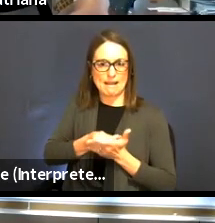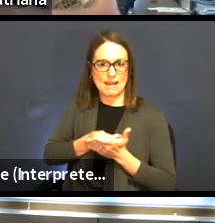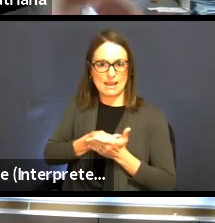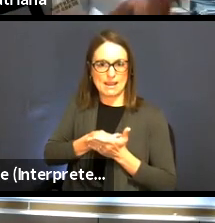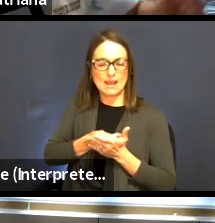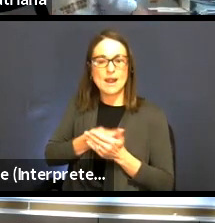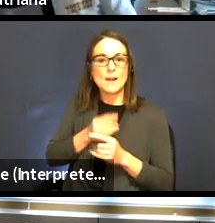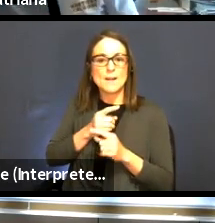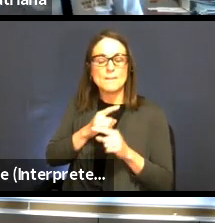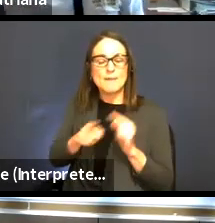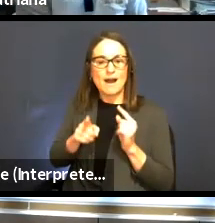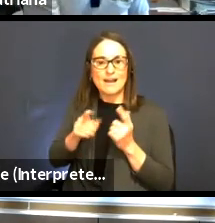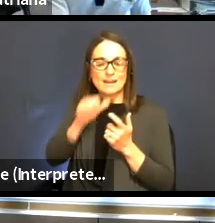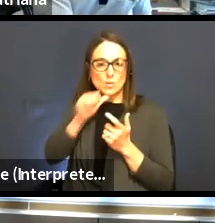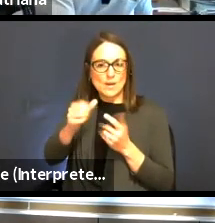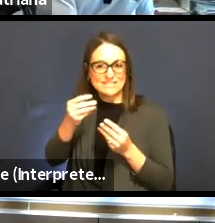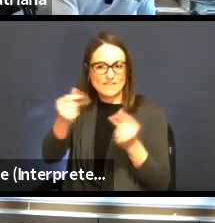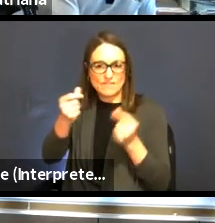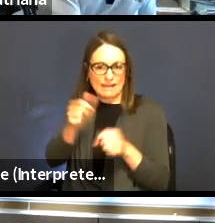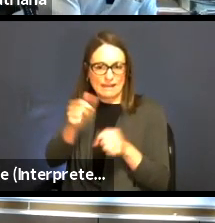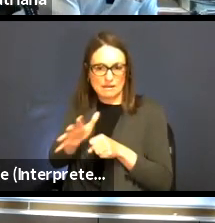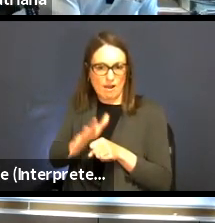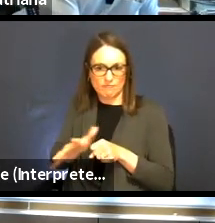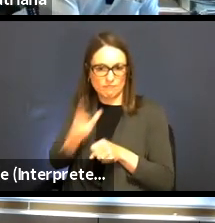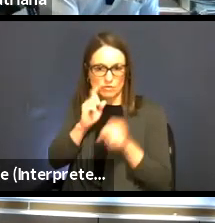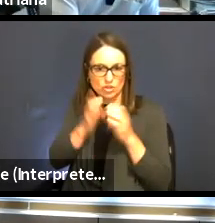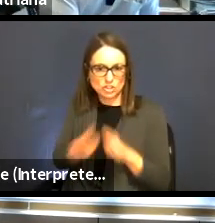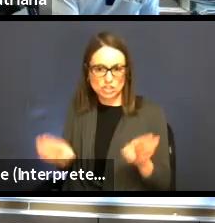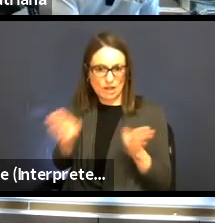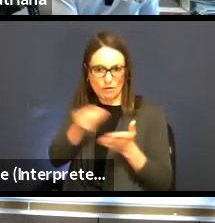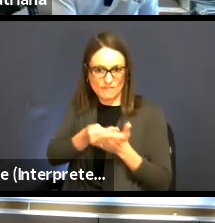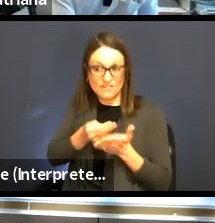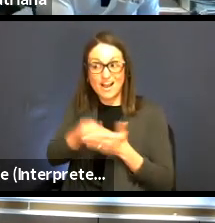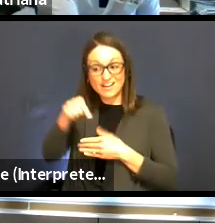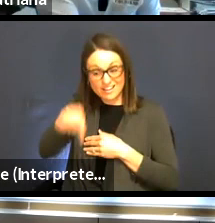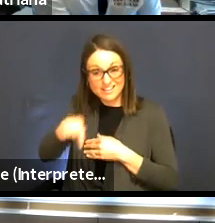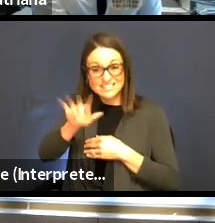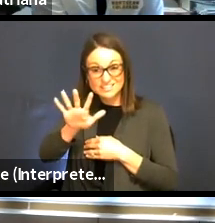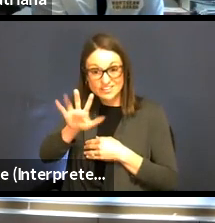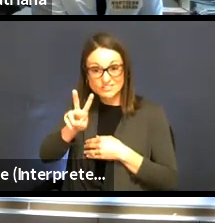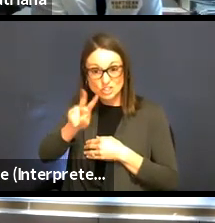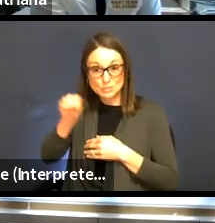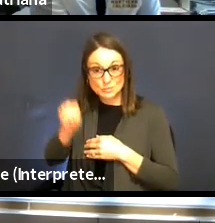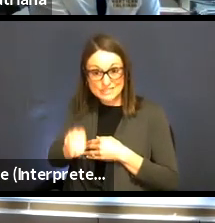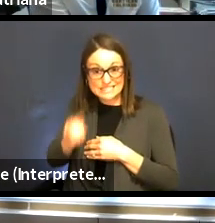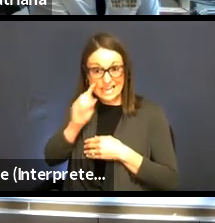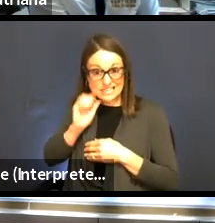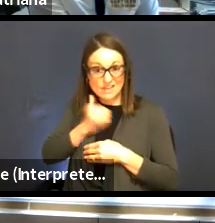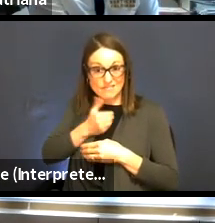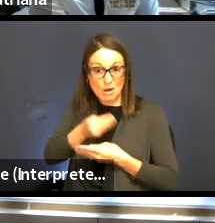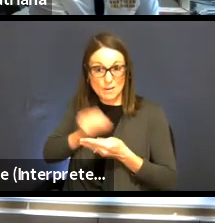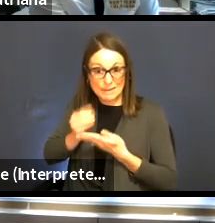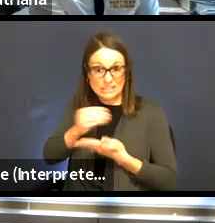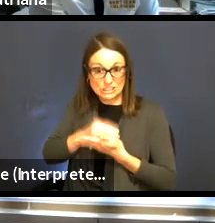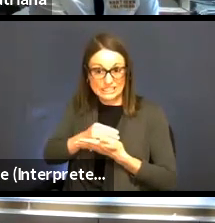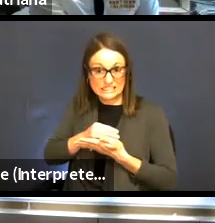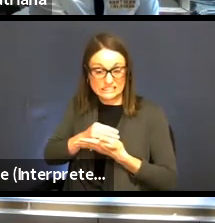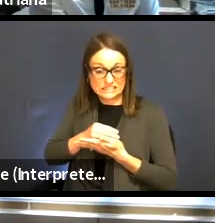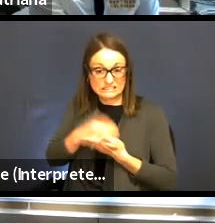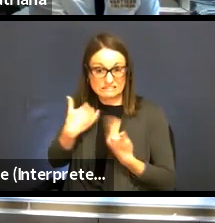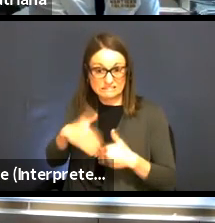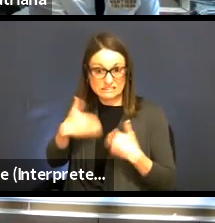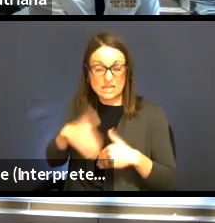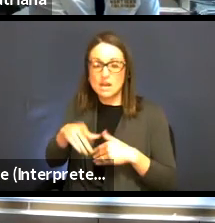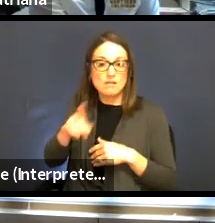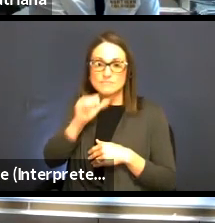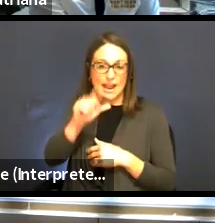general fund. And this is 52% of our budget. And I do not believe